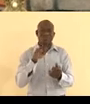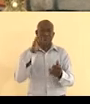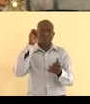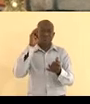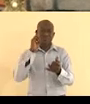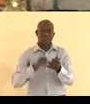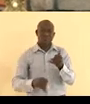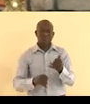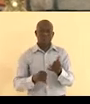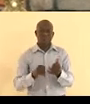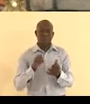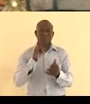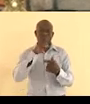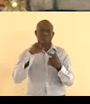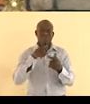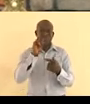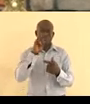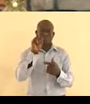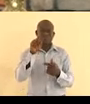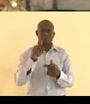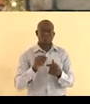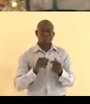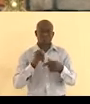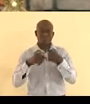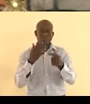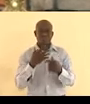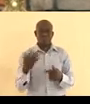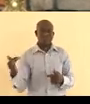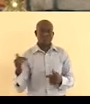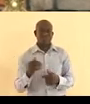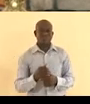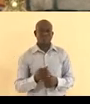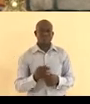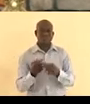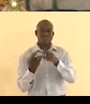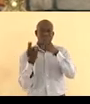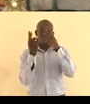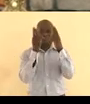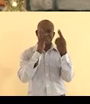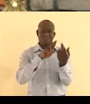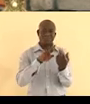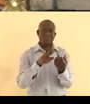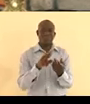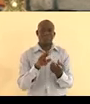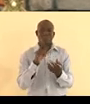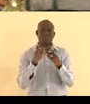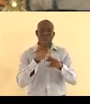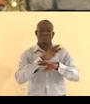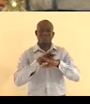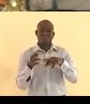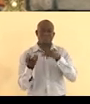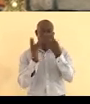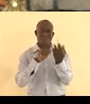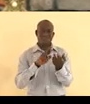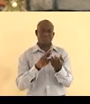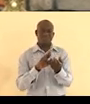headed. That's what the prophet says. The prophet says, repent, because if you do not